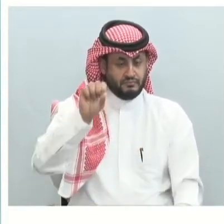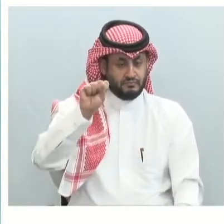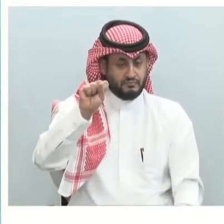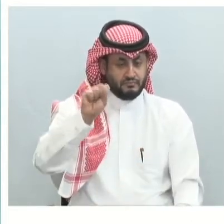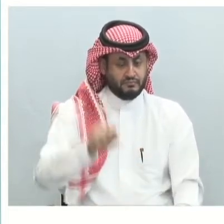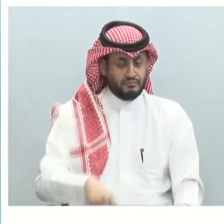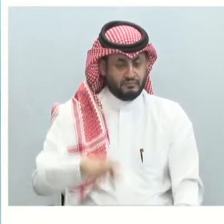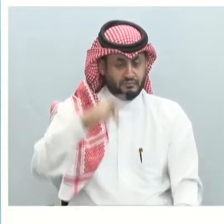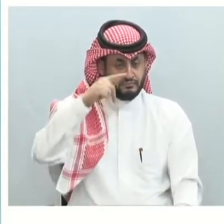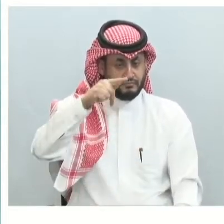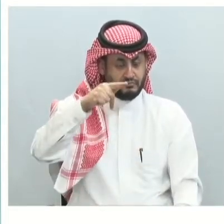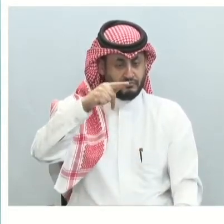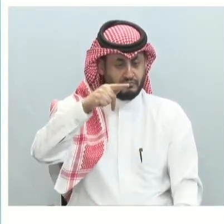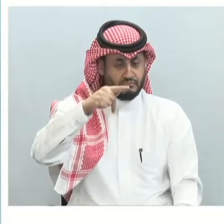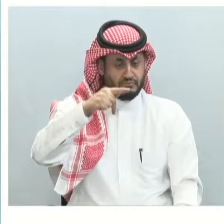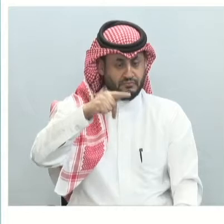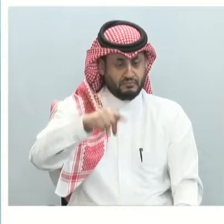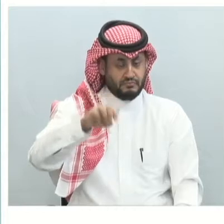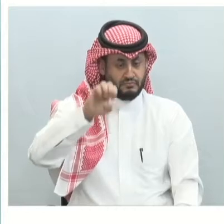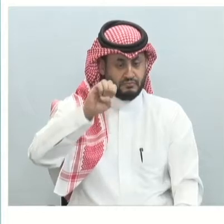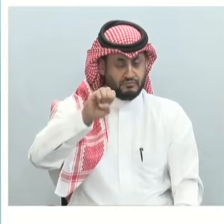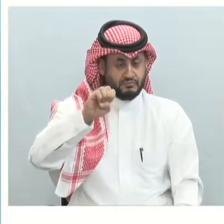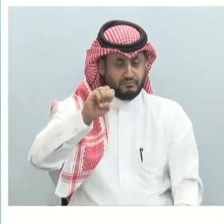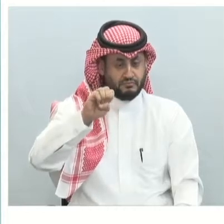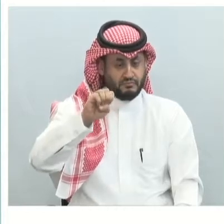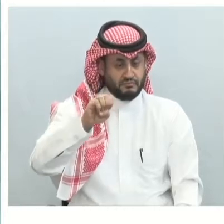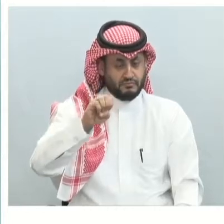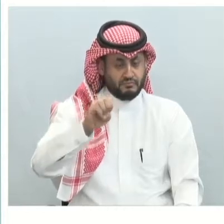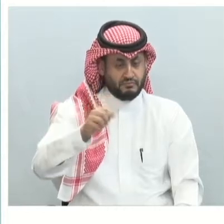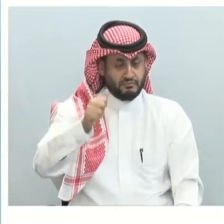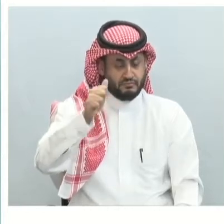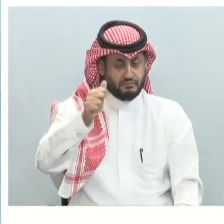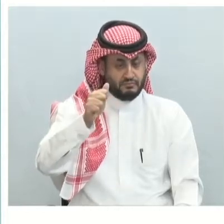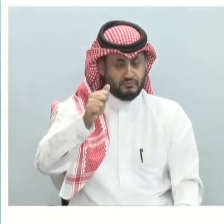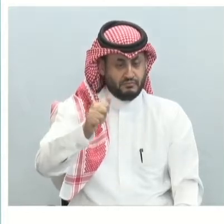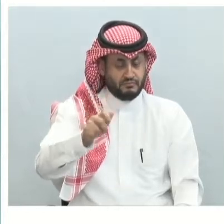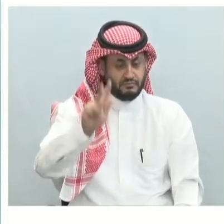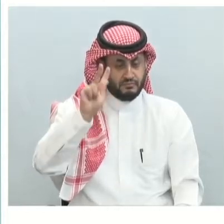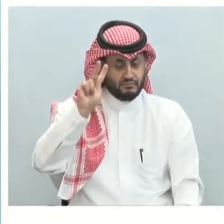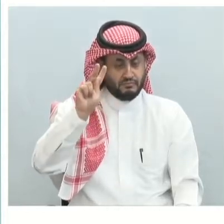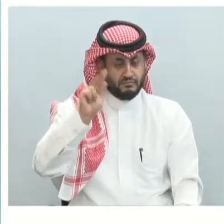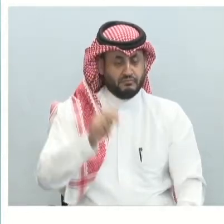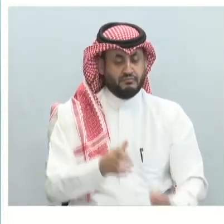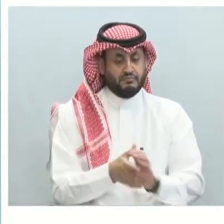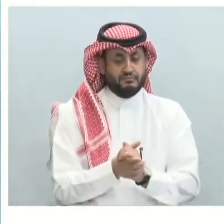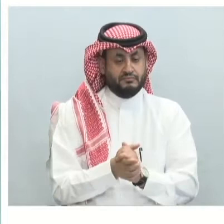have speak, S, P, E, A,